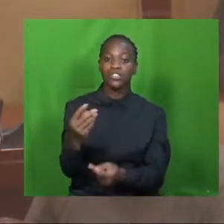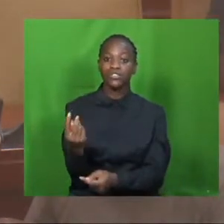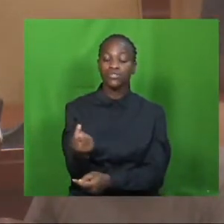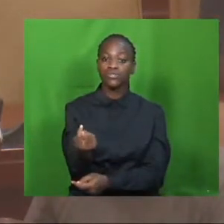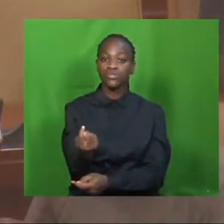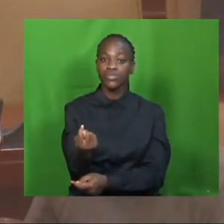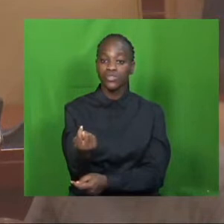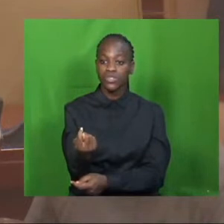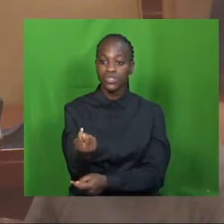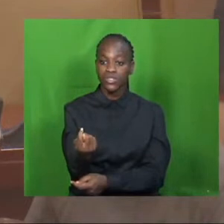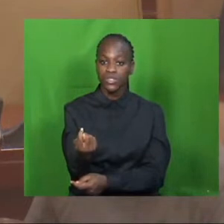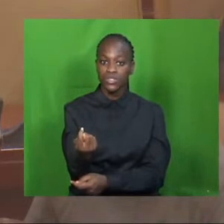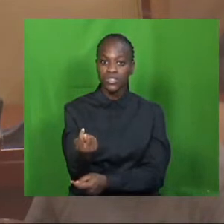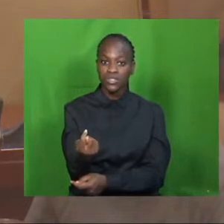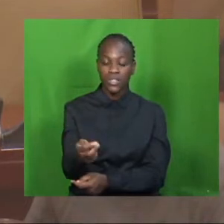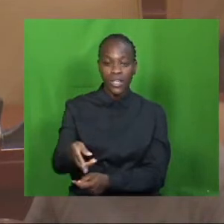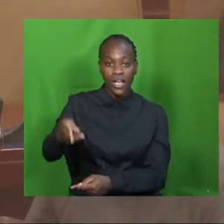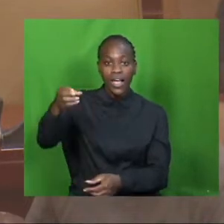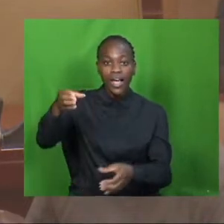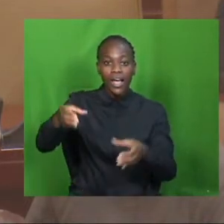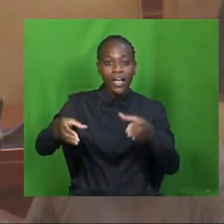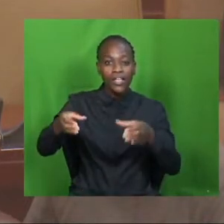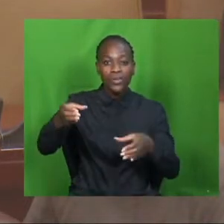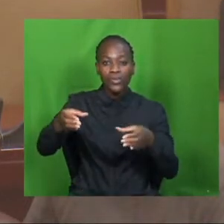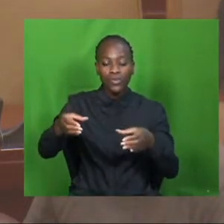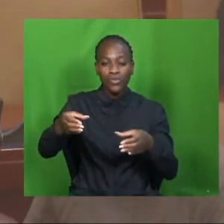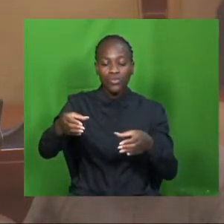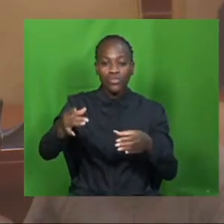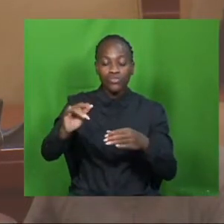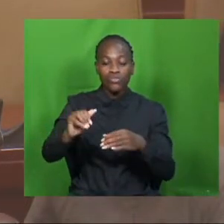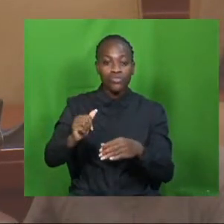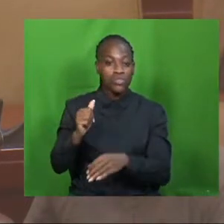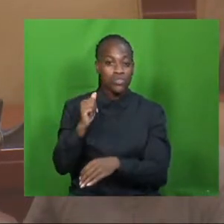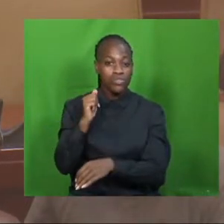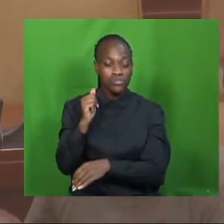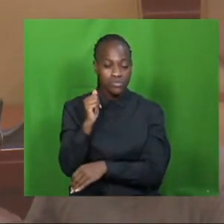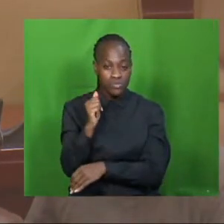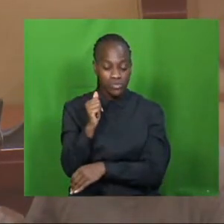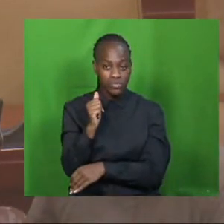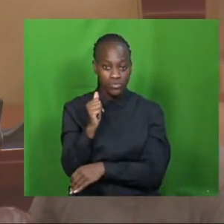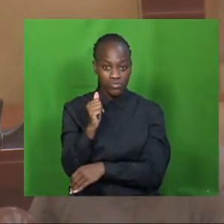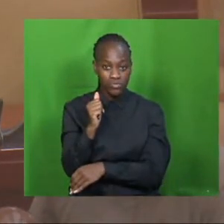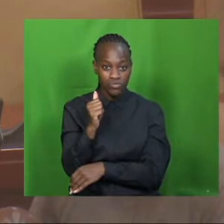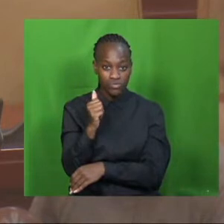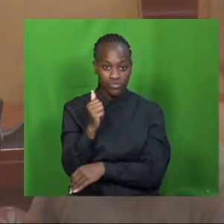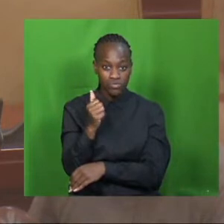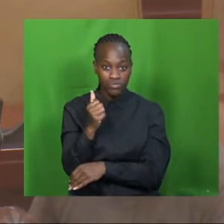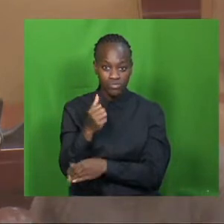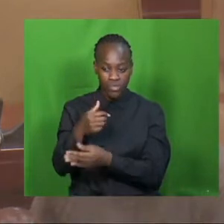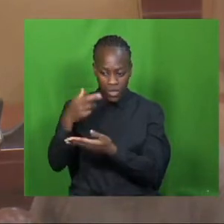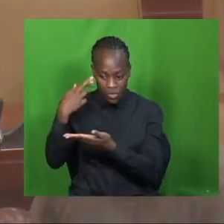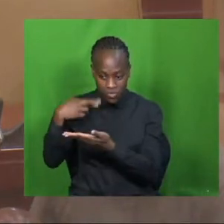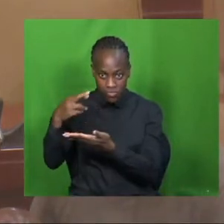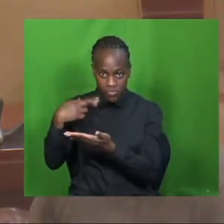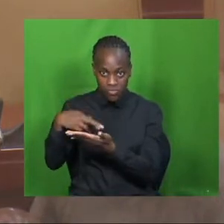is sub judice, and his absence in the House is as a result of a judicial